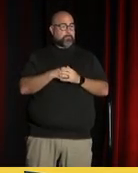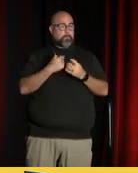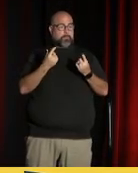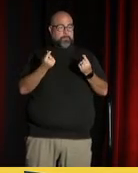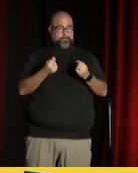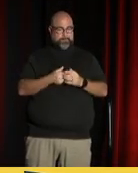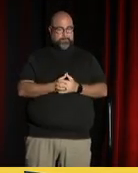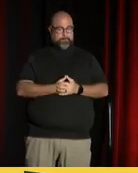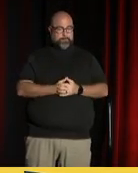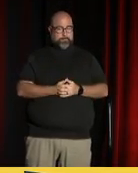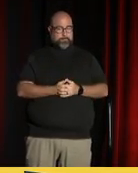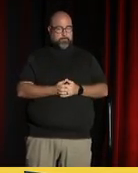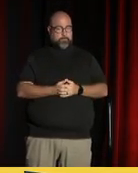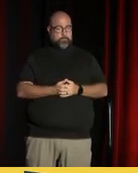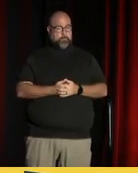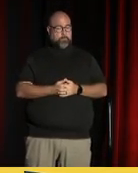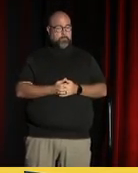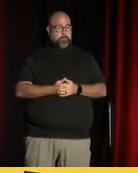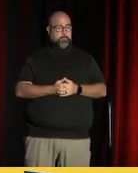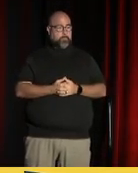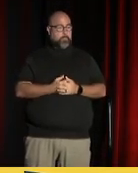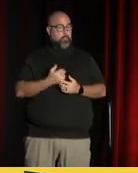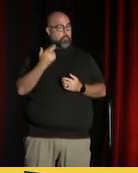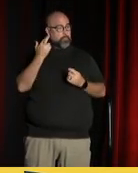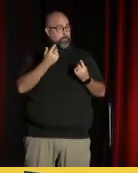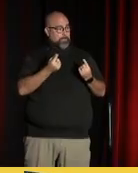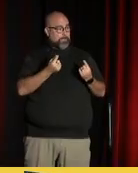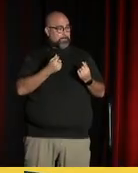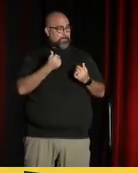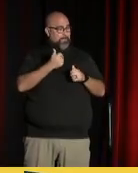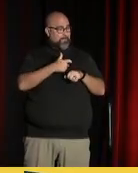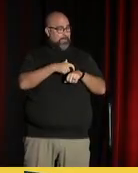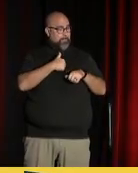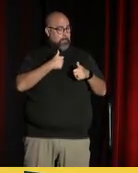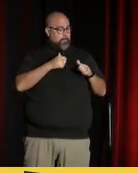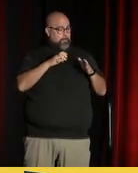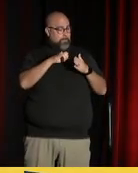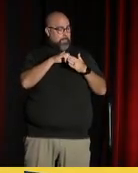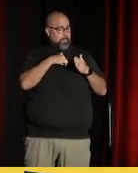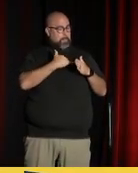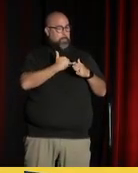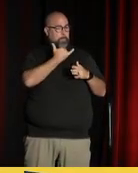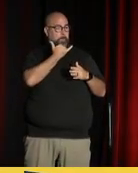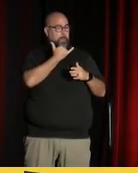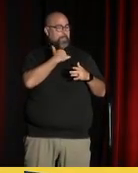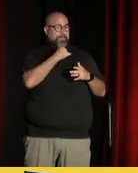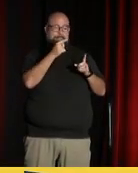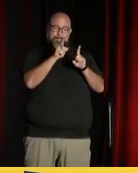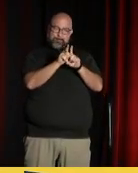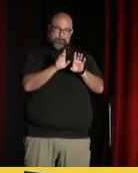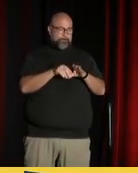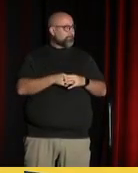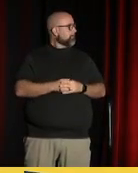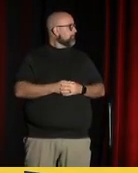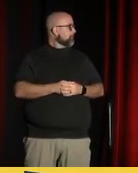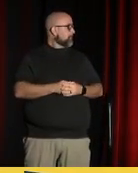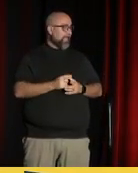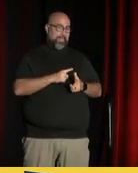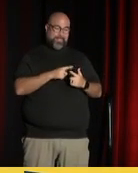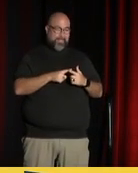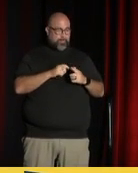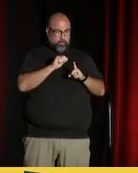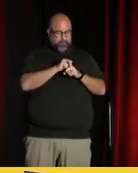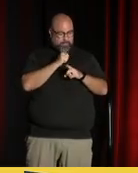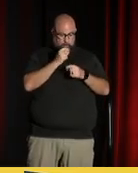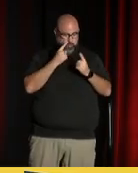Andrew. The reason you're doing this is because every time I try to do it, I get it wrong. And they're not the same. And then the trick doesn't